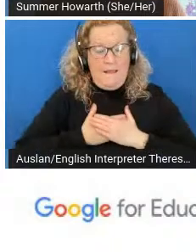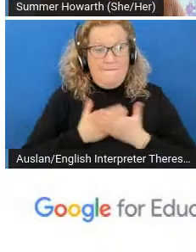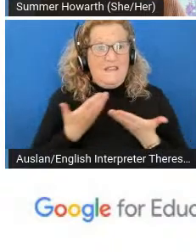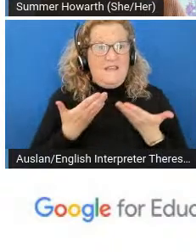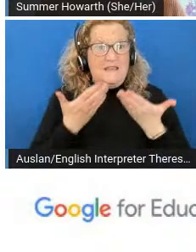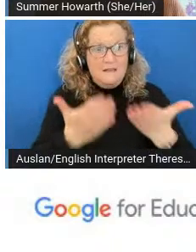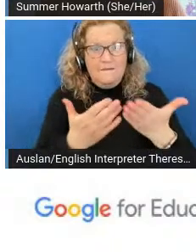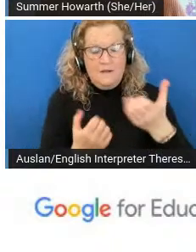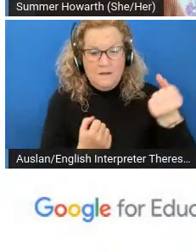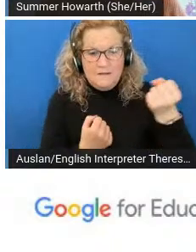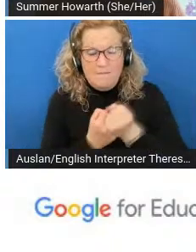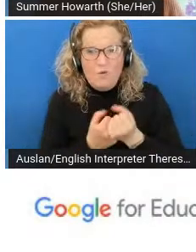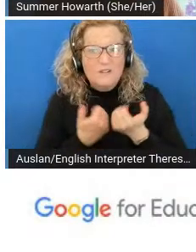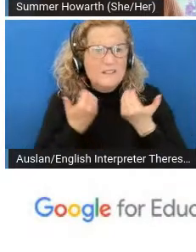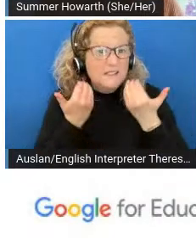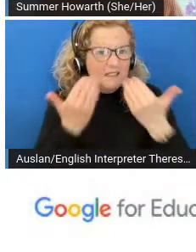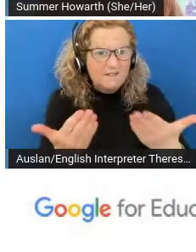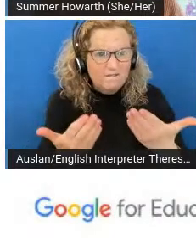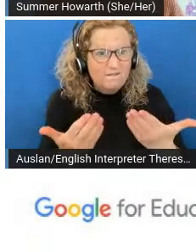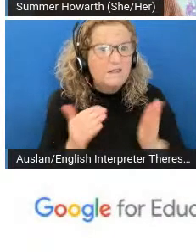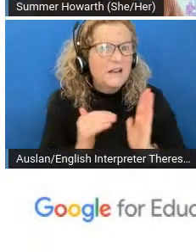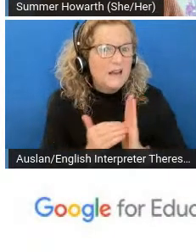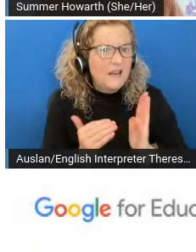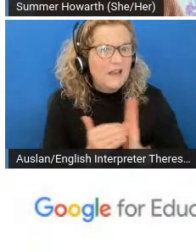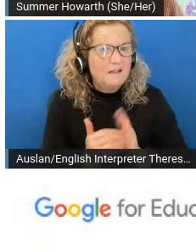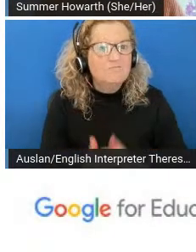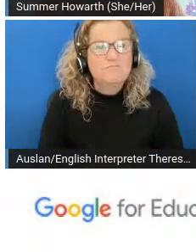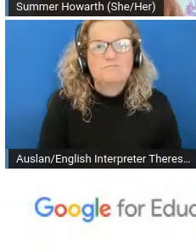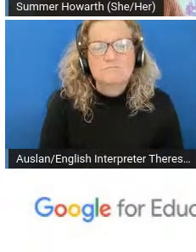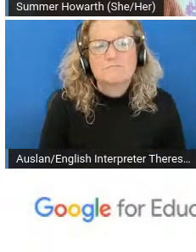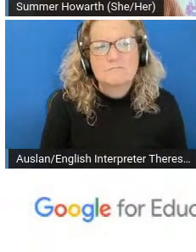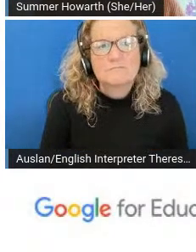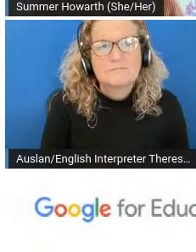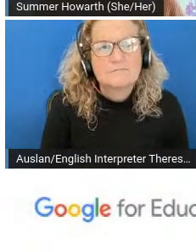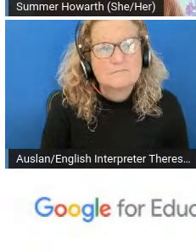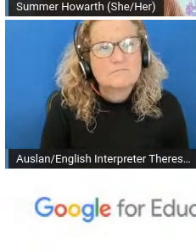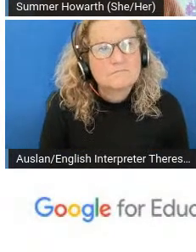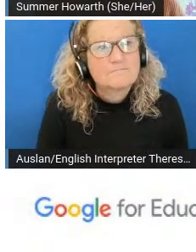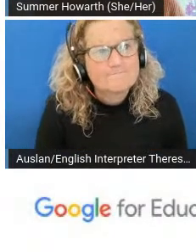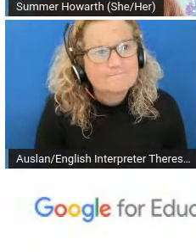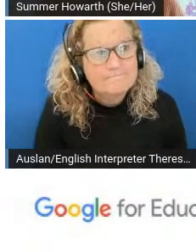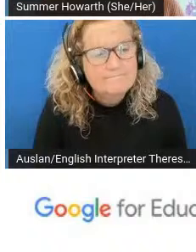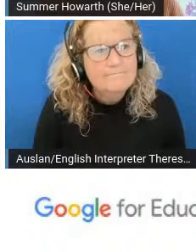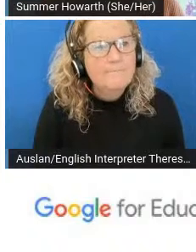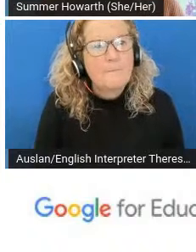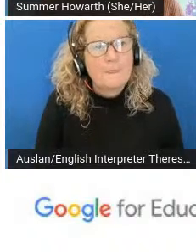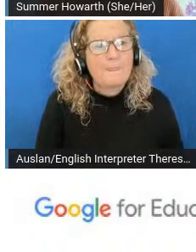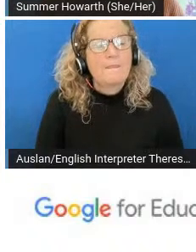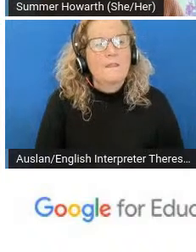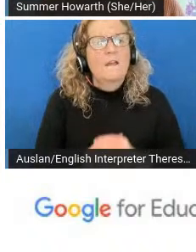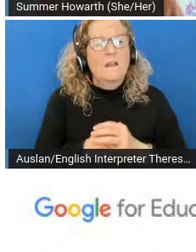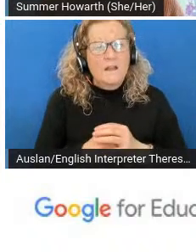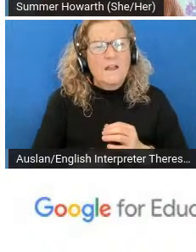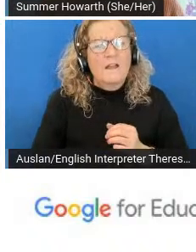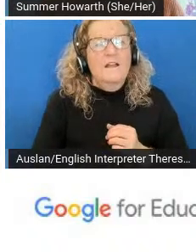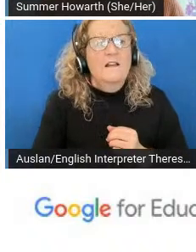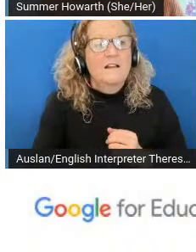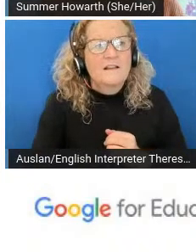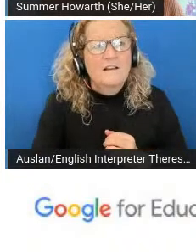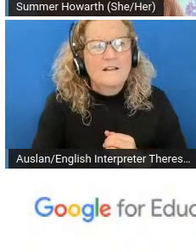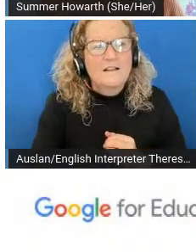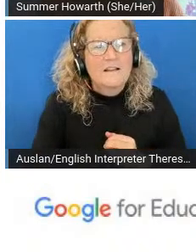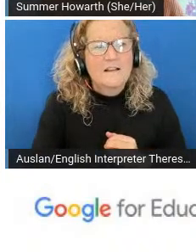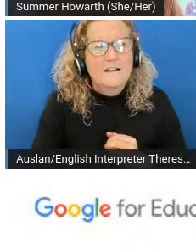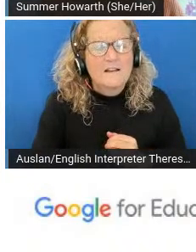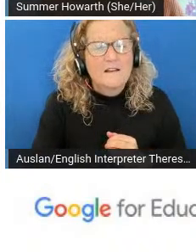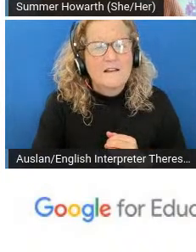really tricky times as well. Absolutely. Thanks, Summer. So good as ever to be with you, whether